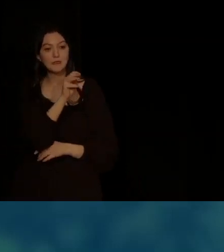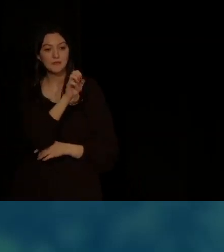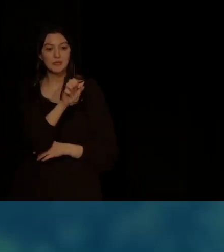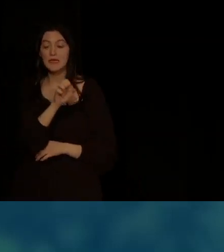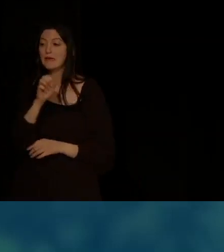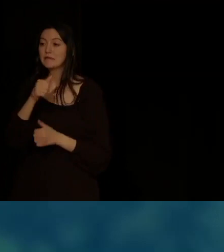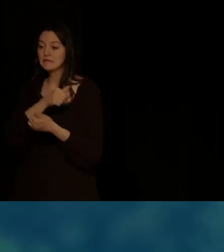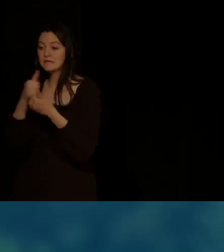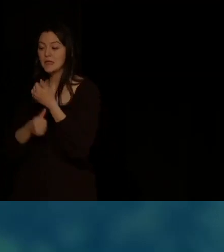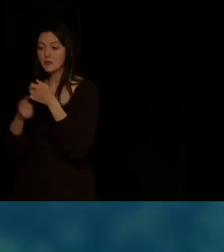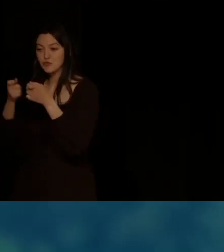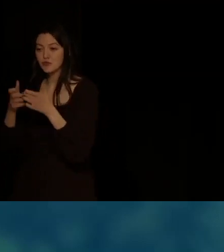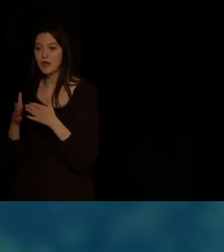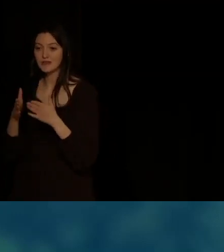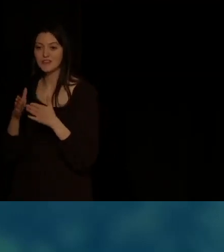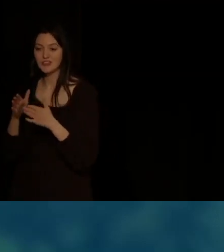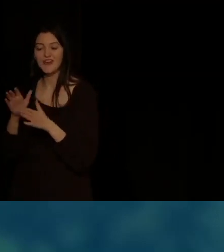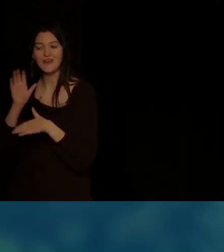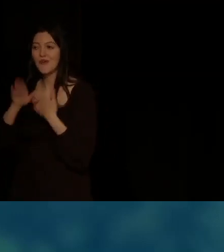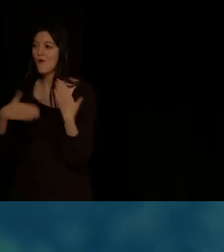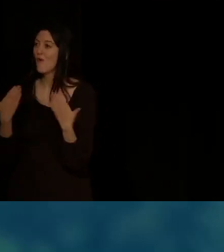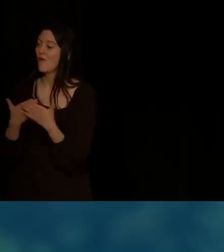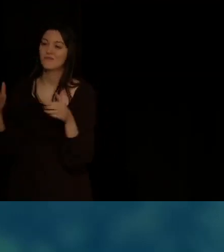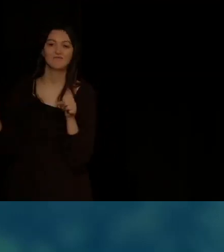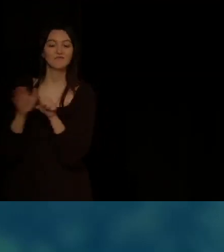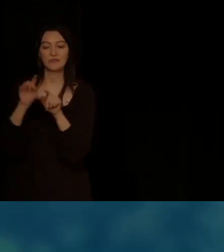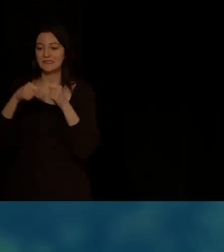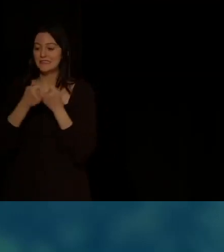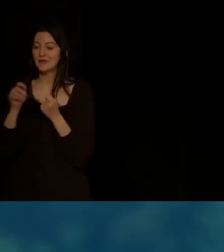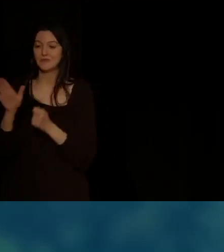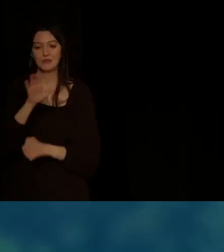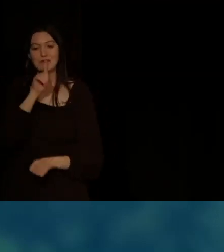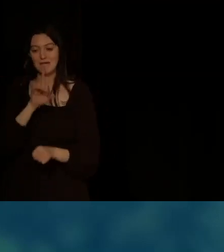Erica Savage and the entire Revenue team for your dedication.